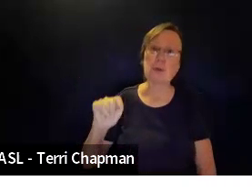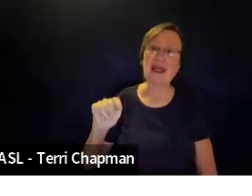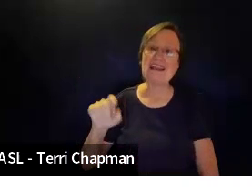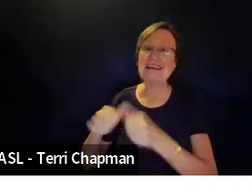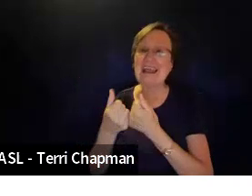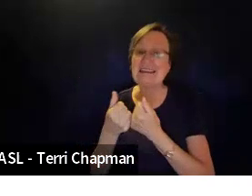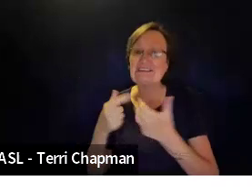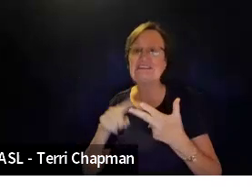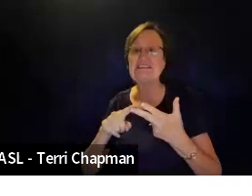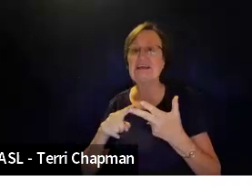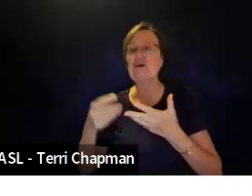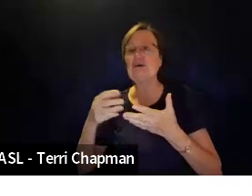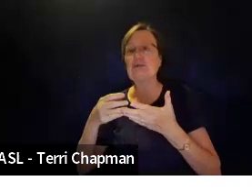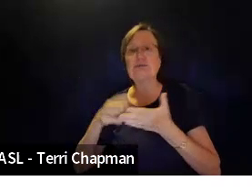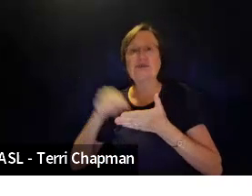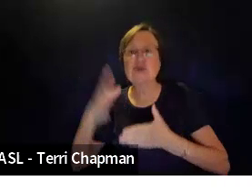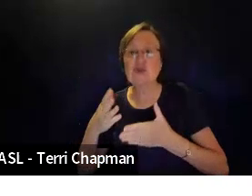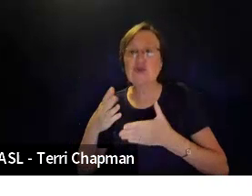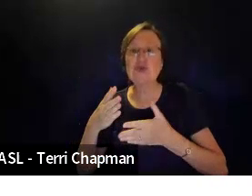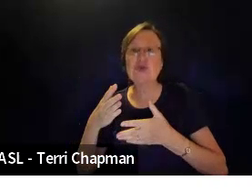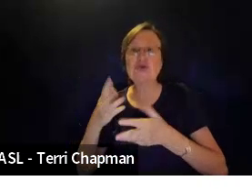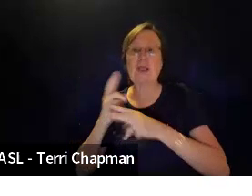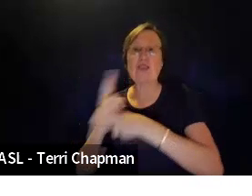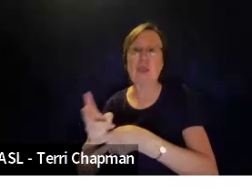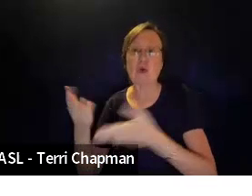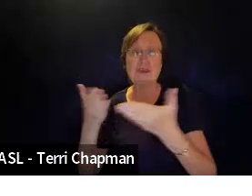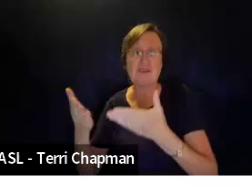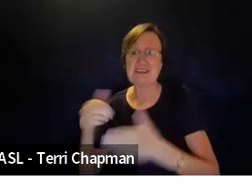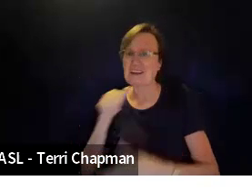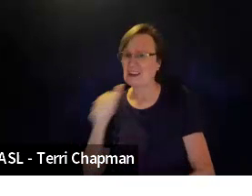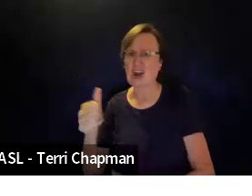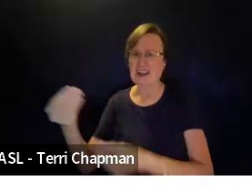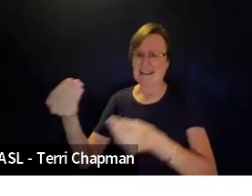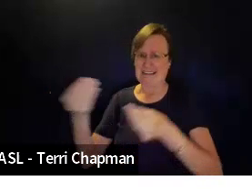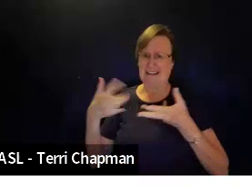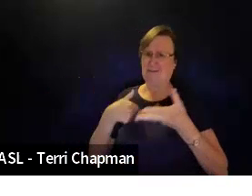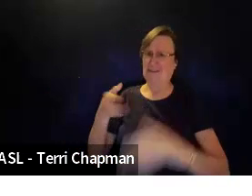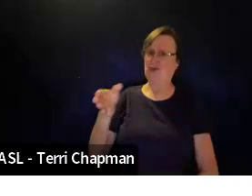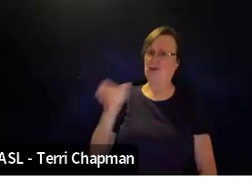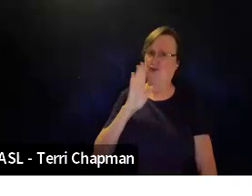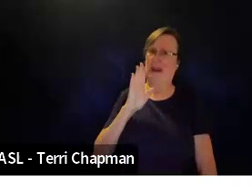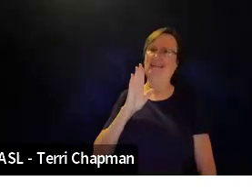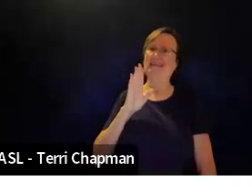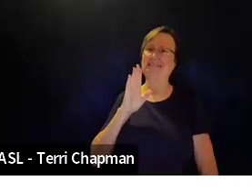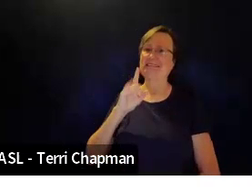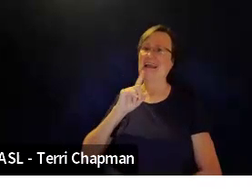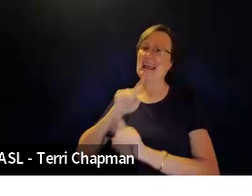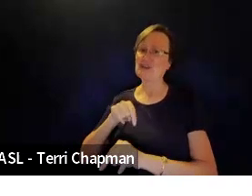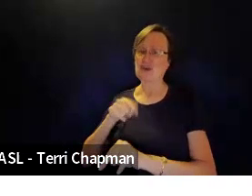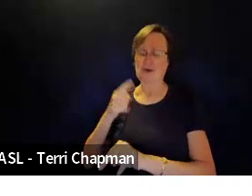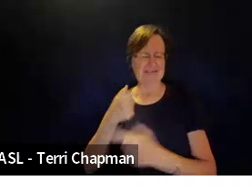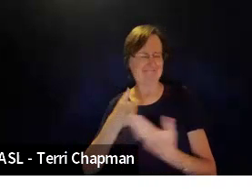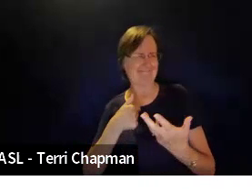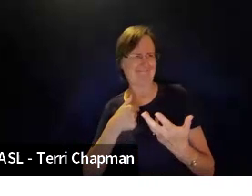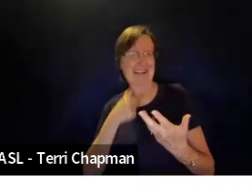loan servicer isn't giving you a straight answer, if you're concerned about having meaningful access